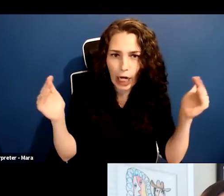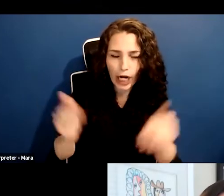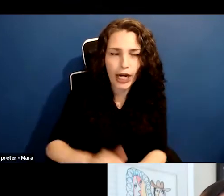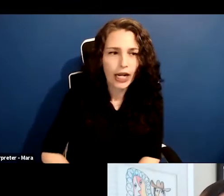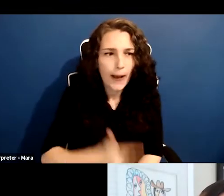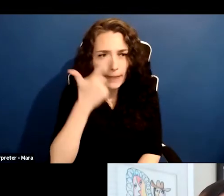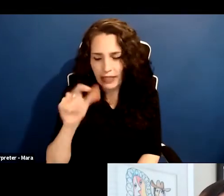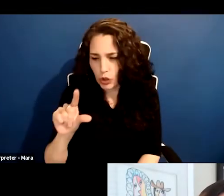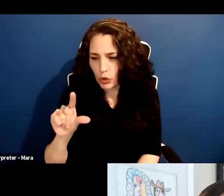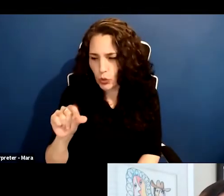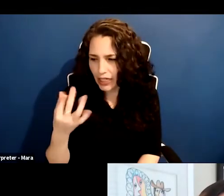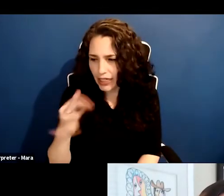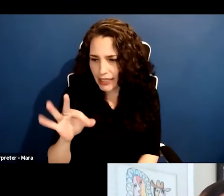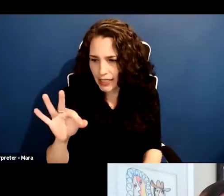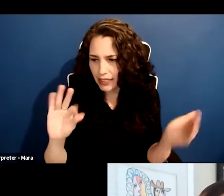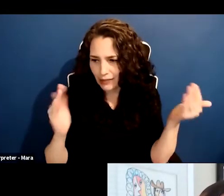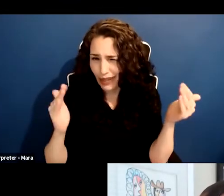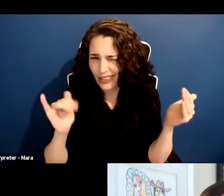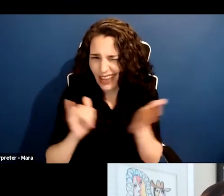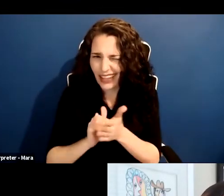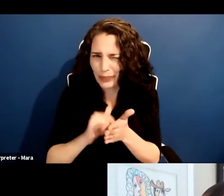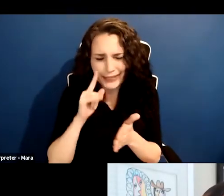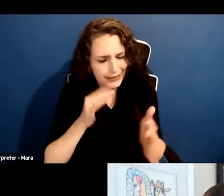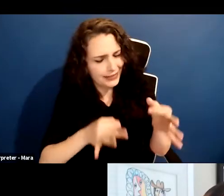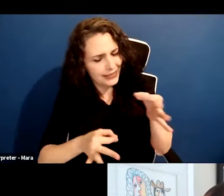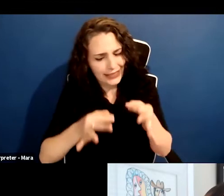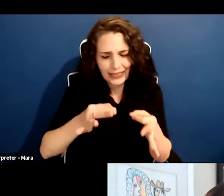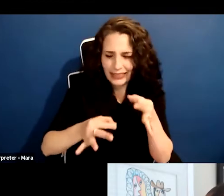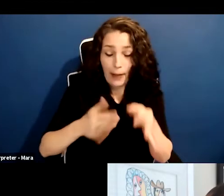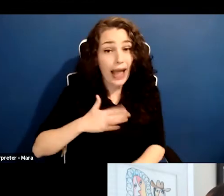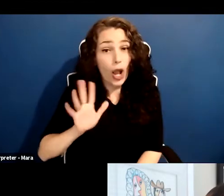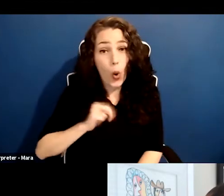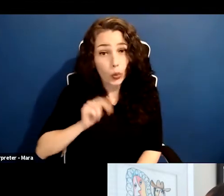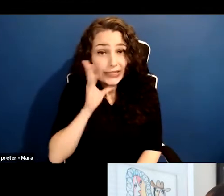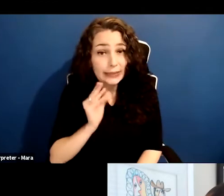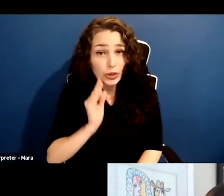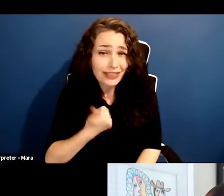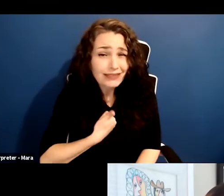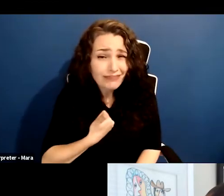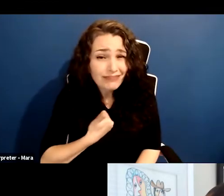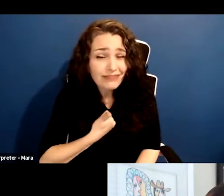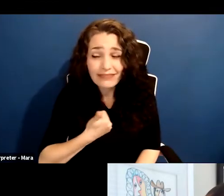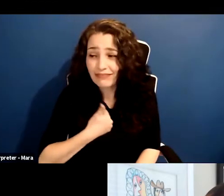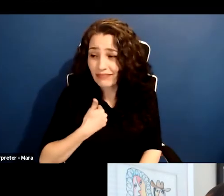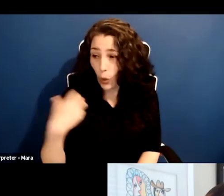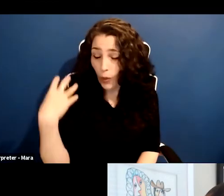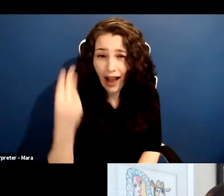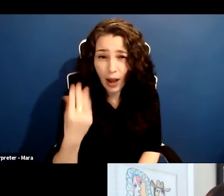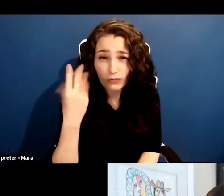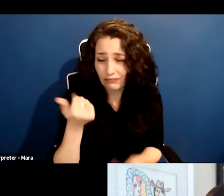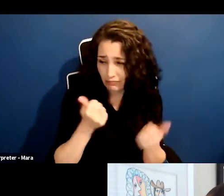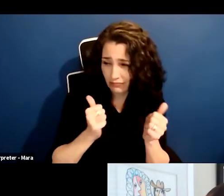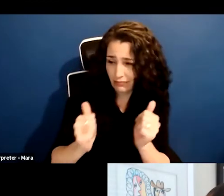the 2019 data, and I can tell you with my own experience that going out and